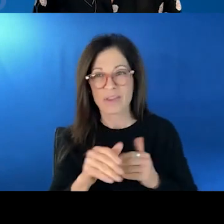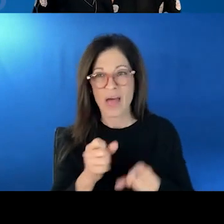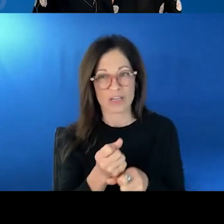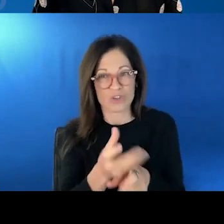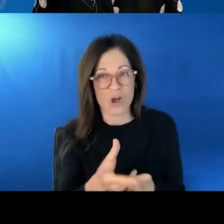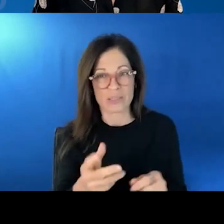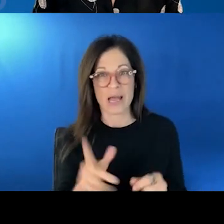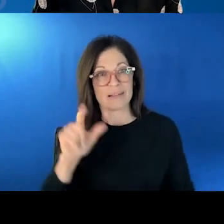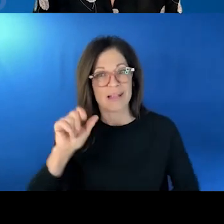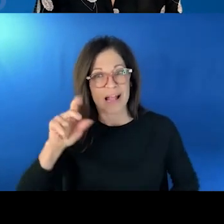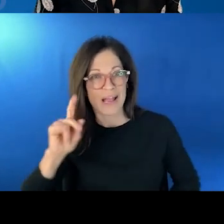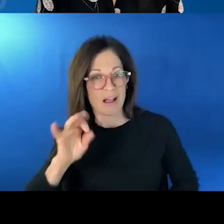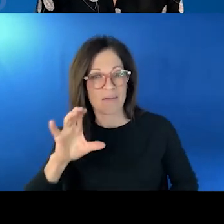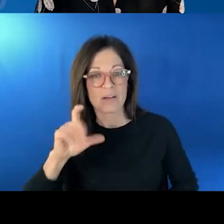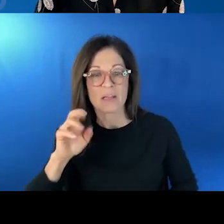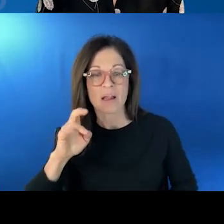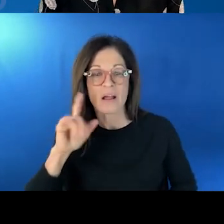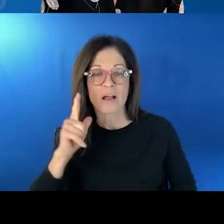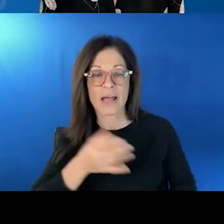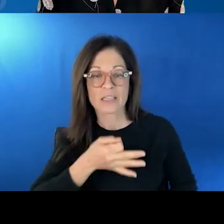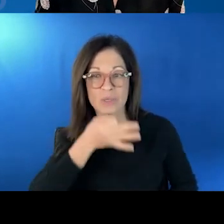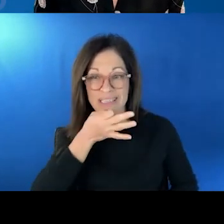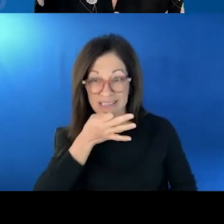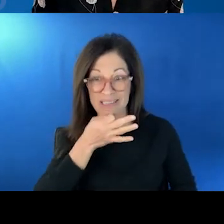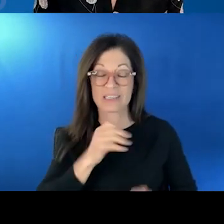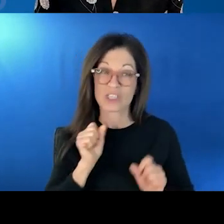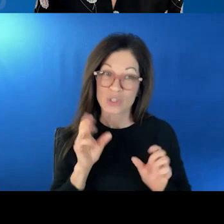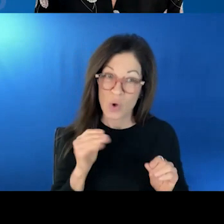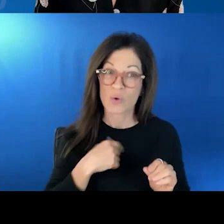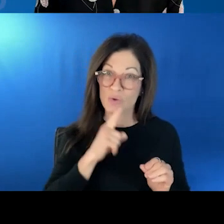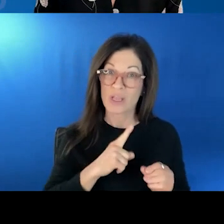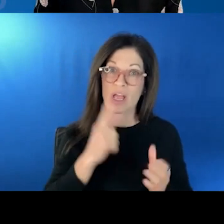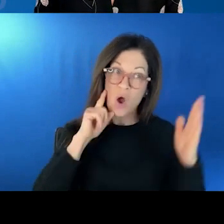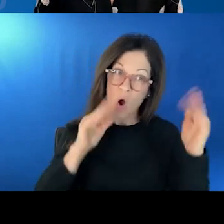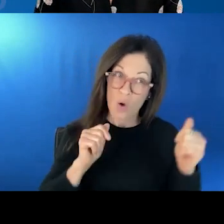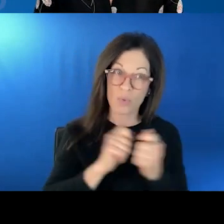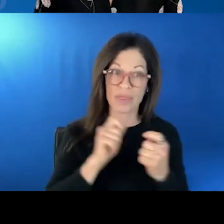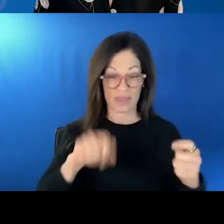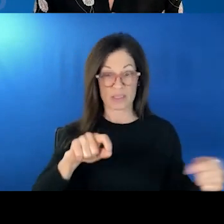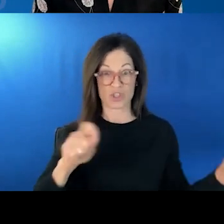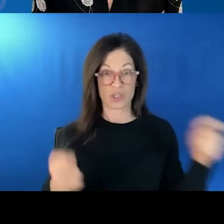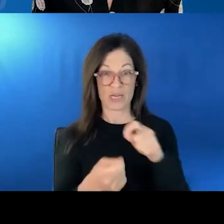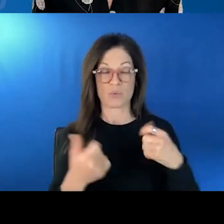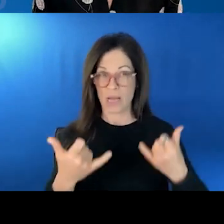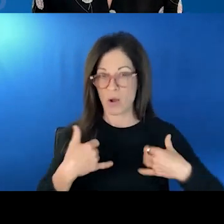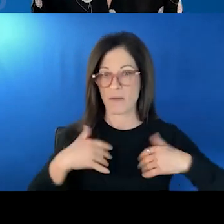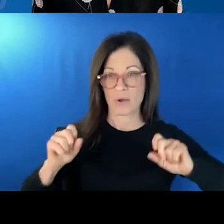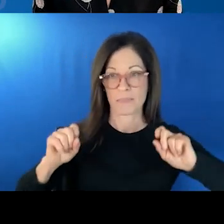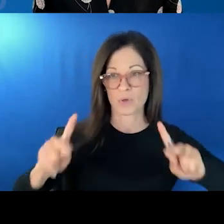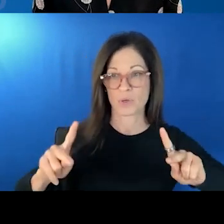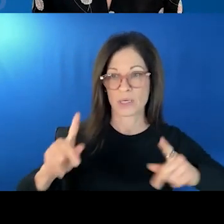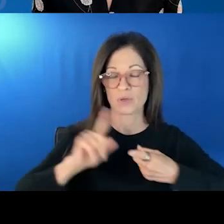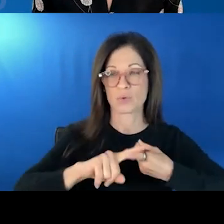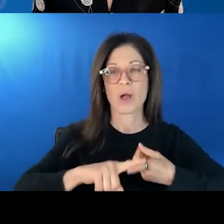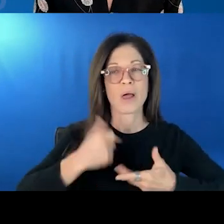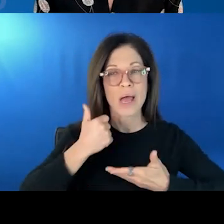clinical expertise development in these areas. And we really are hoping that with this tide turning, that we've got an opportunity to